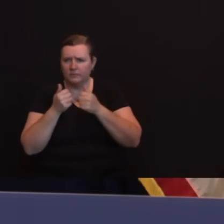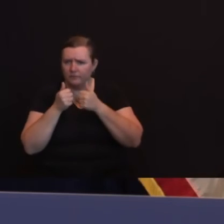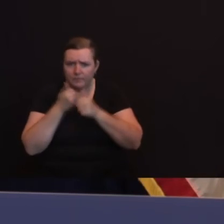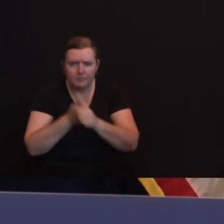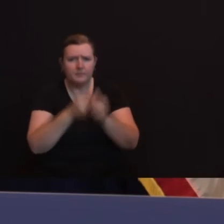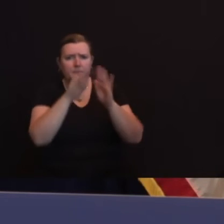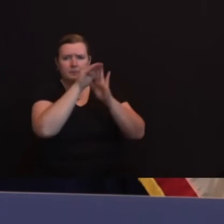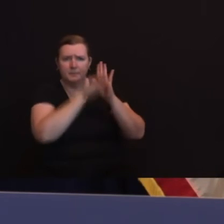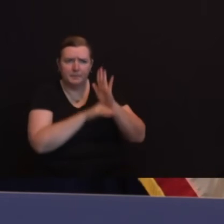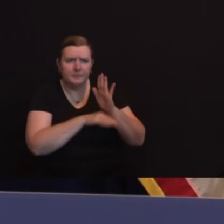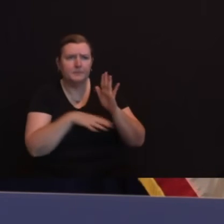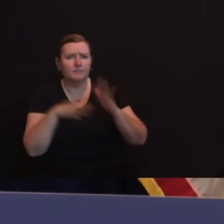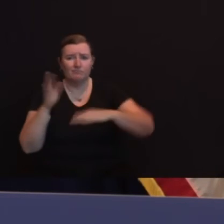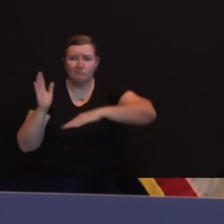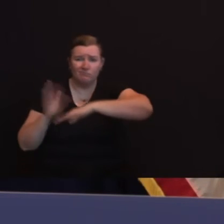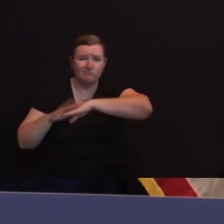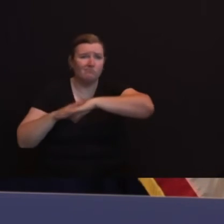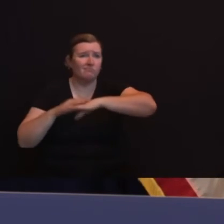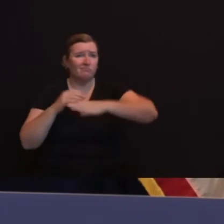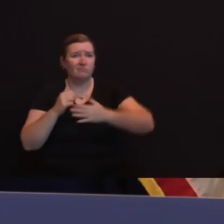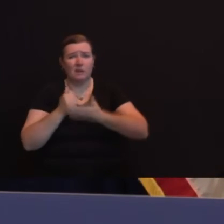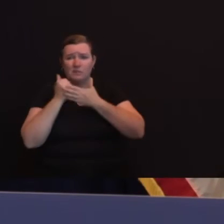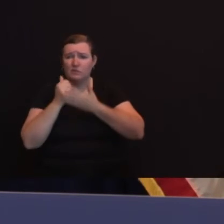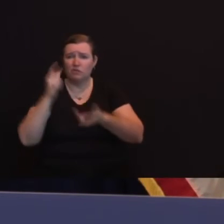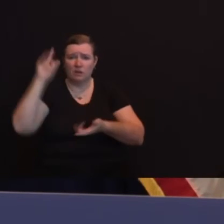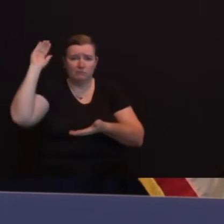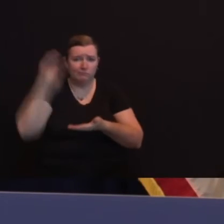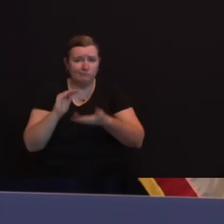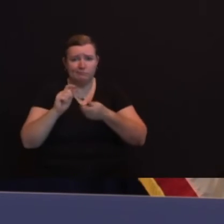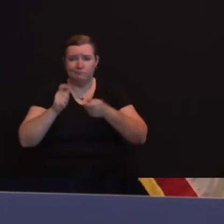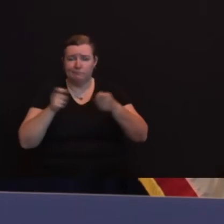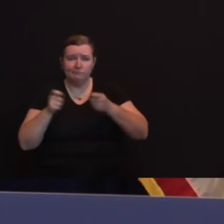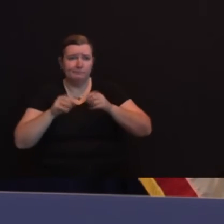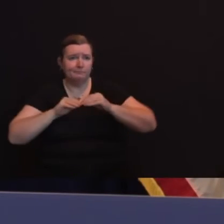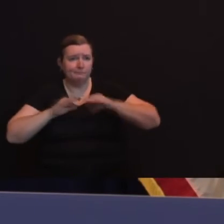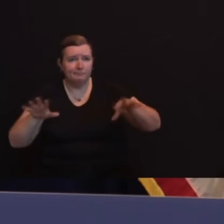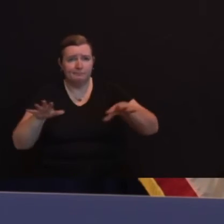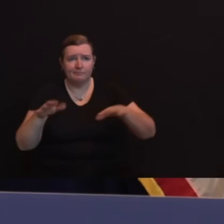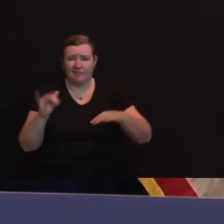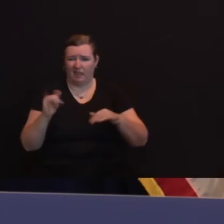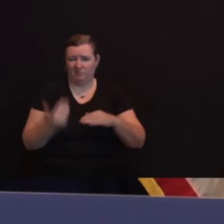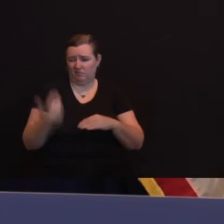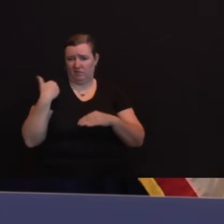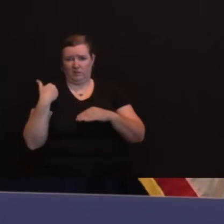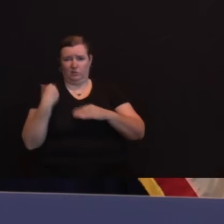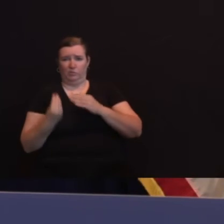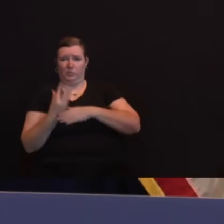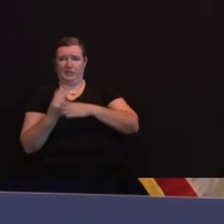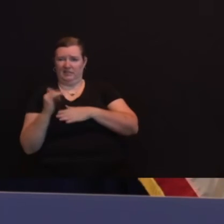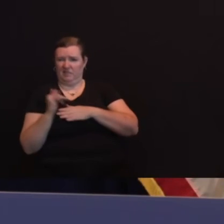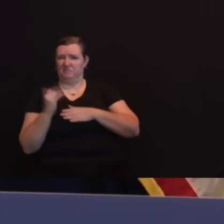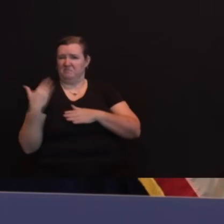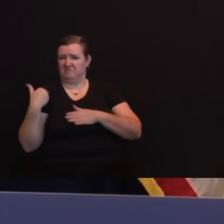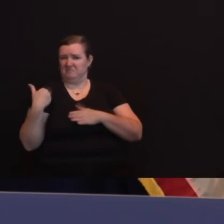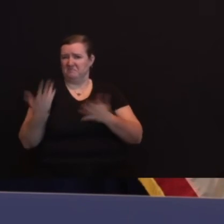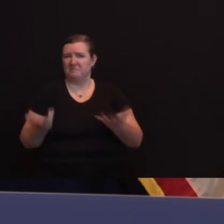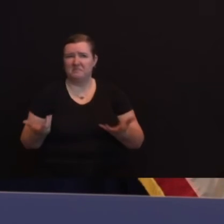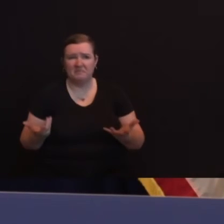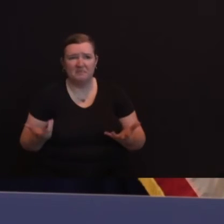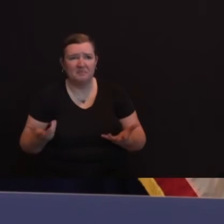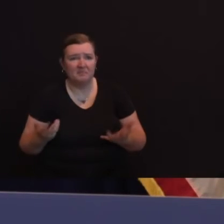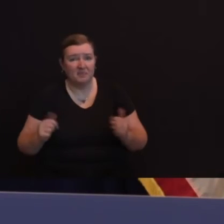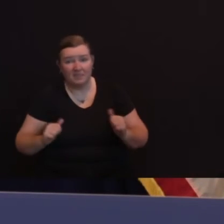limit the spread of the virus last spring. Our lives and the lives of our loved ones depend on